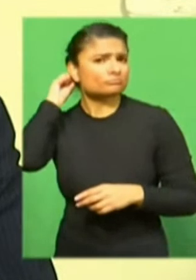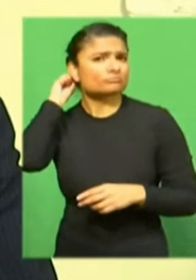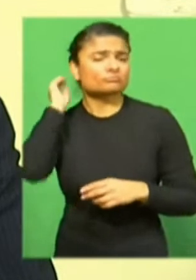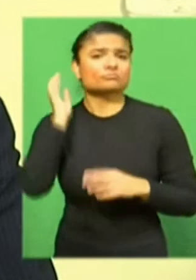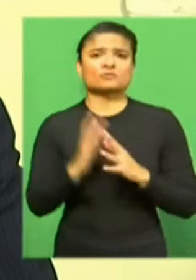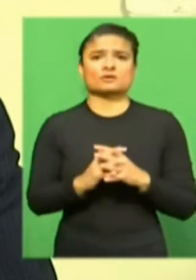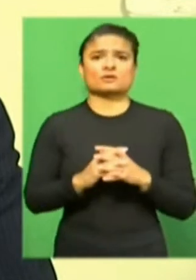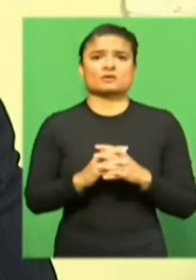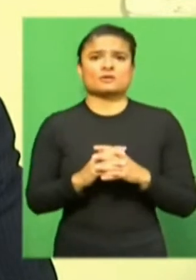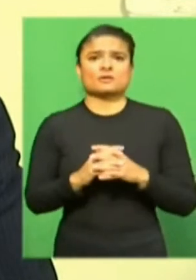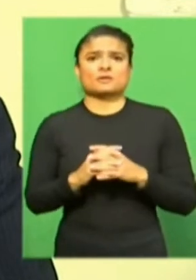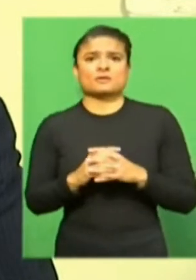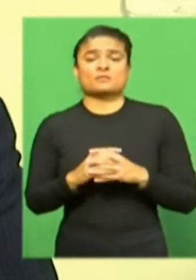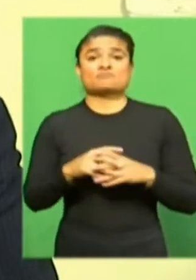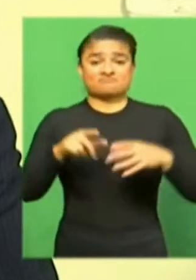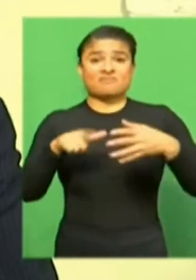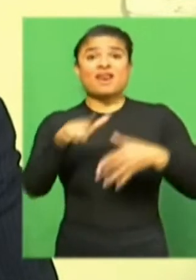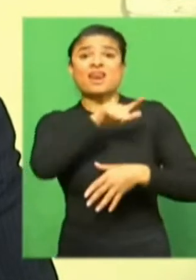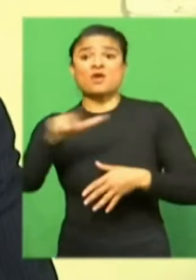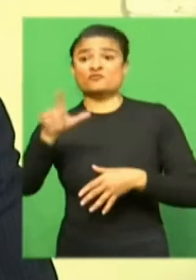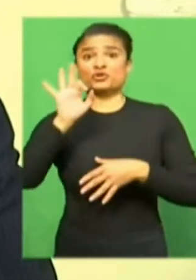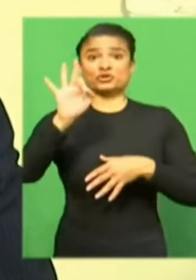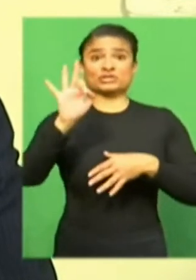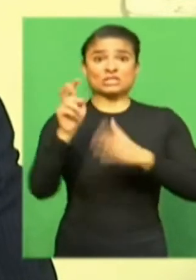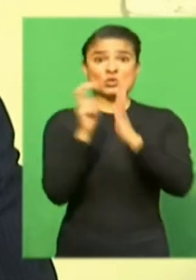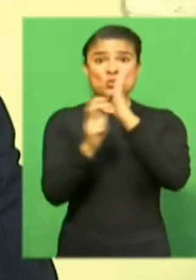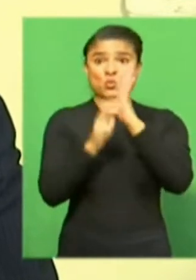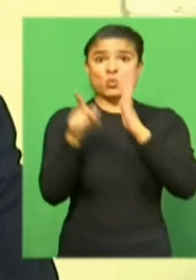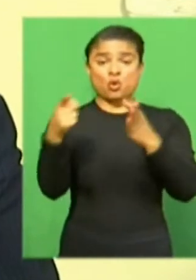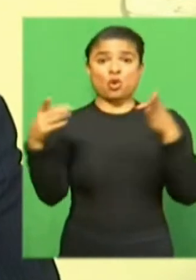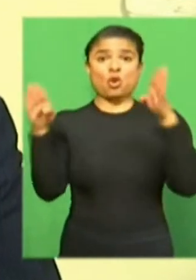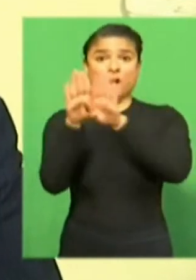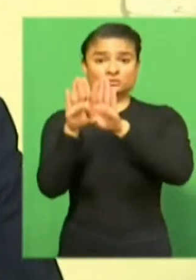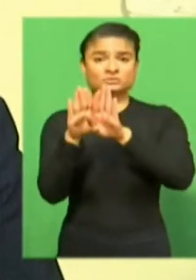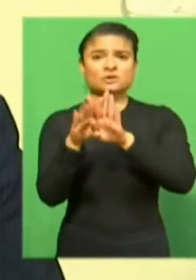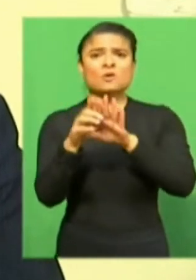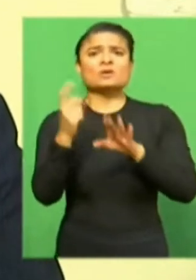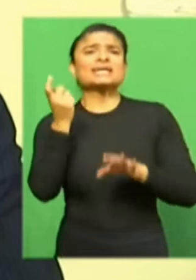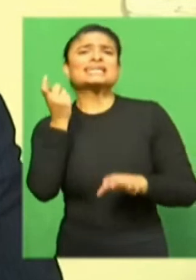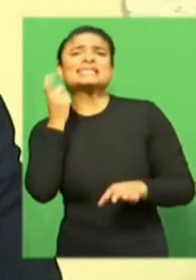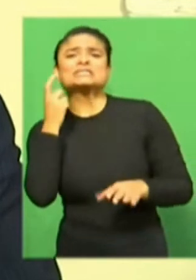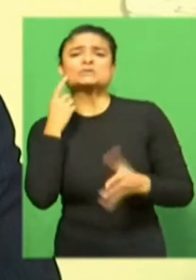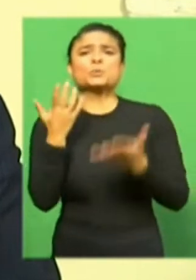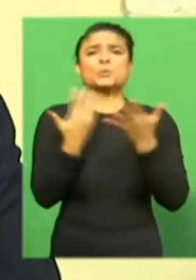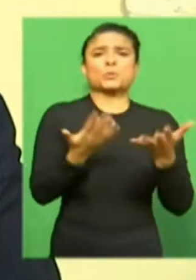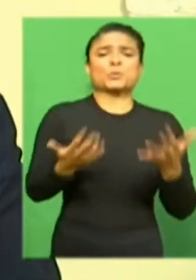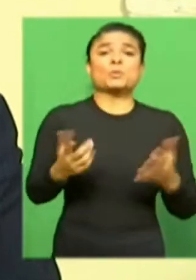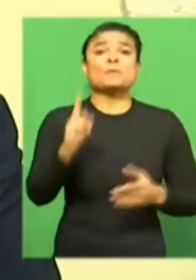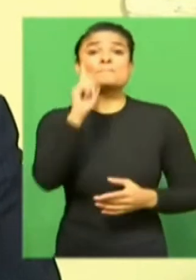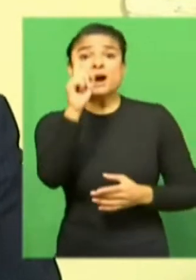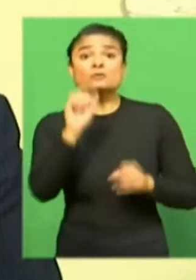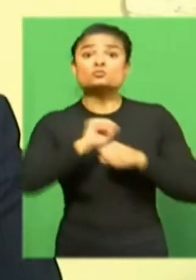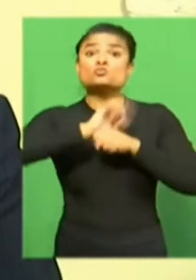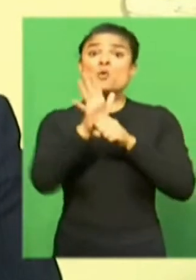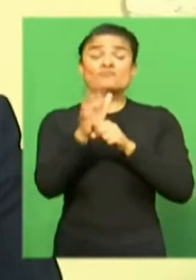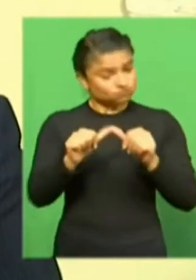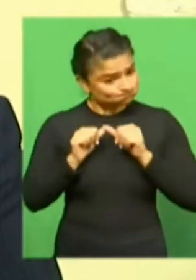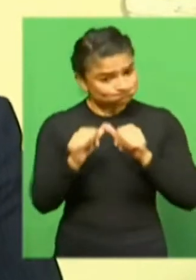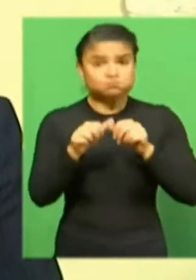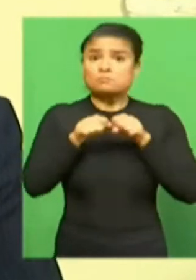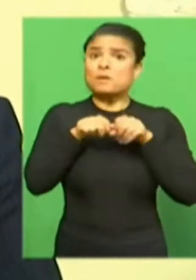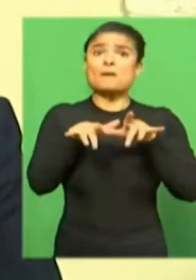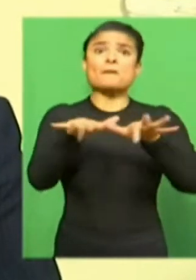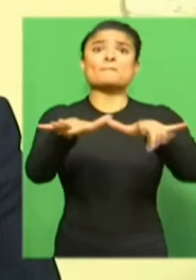continue to exercise caution at all times. As we have always said, our most